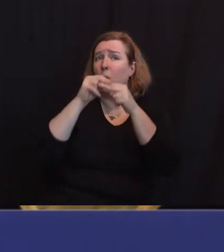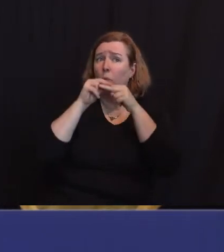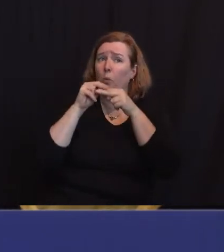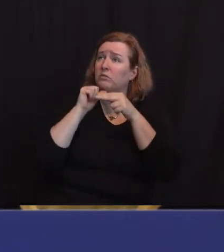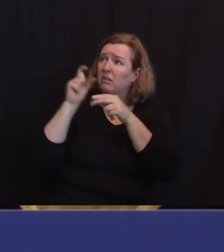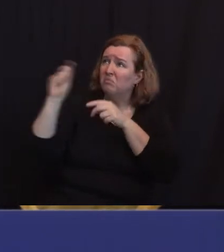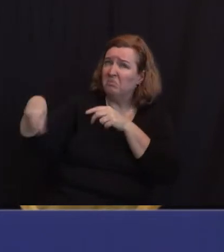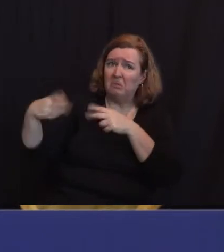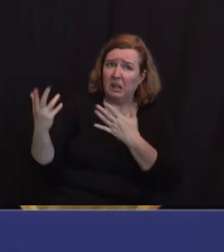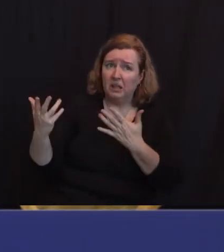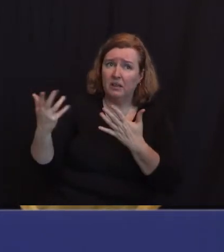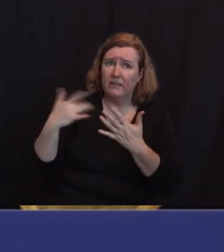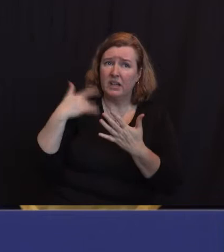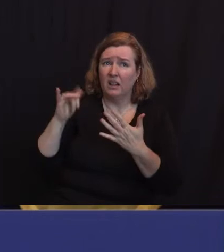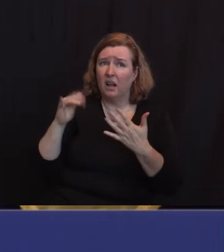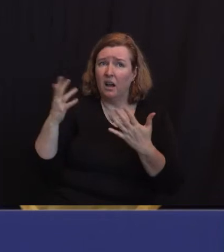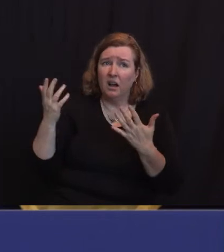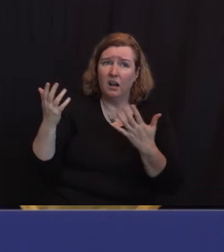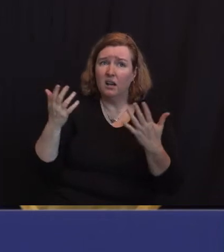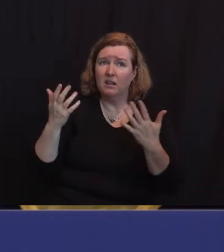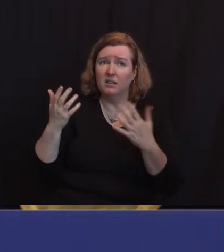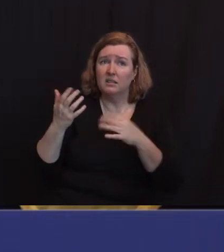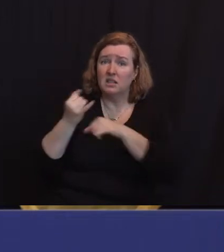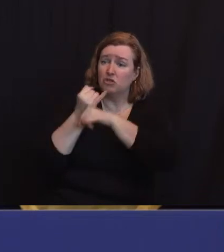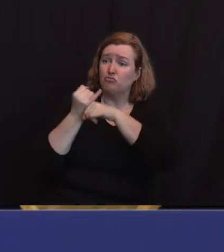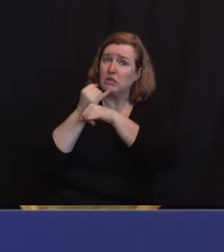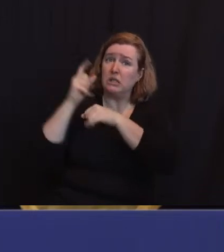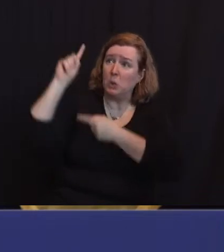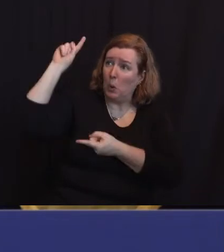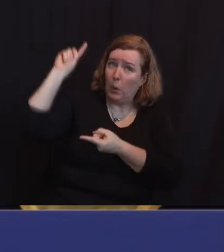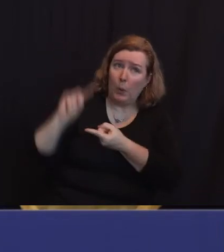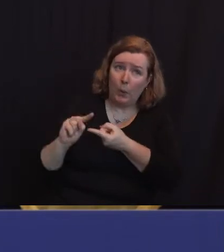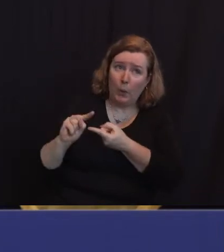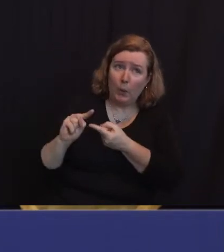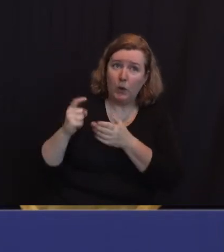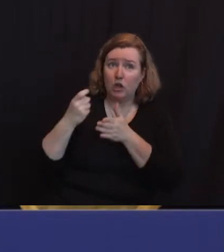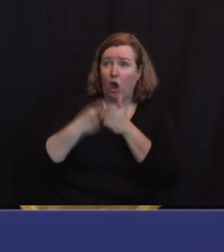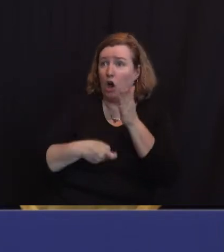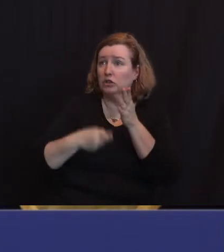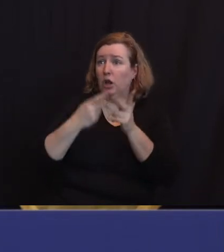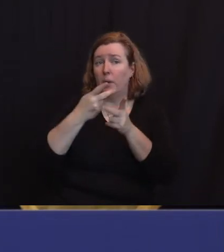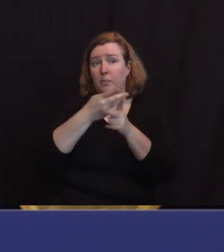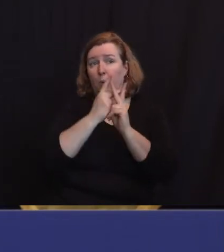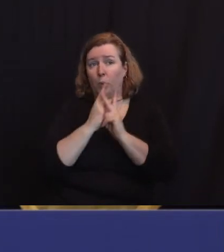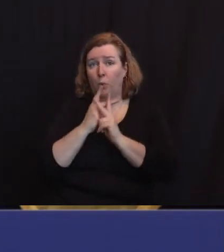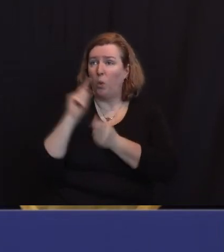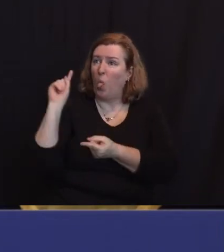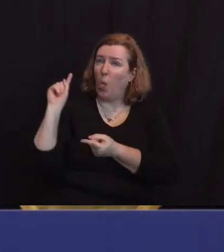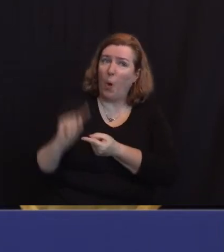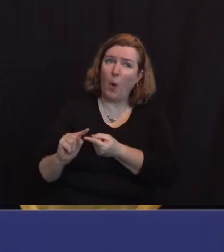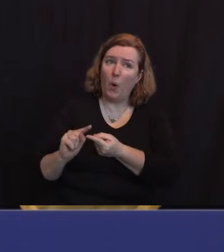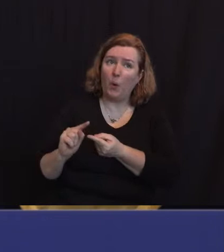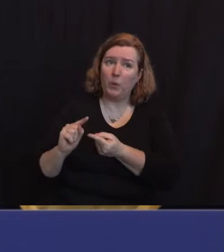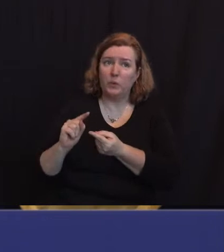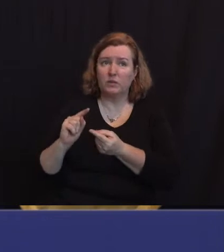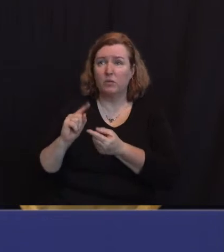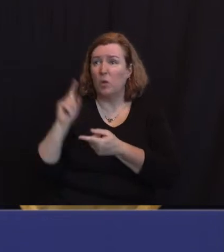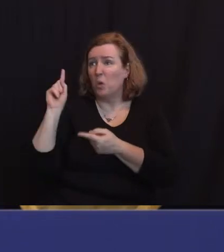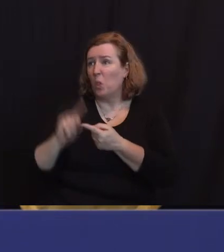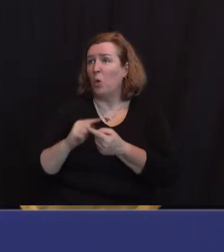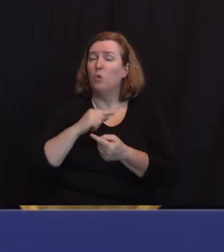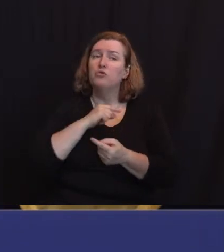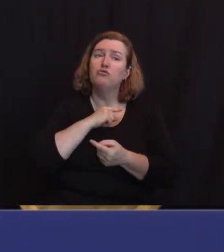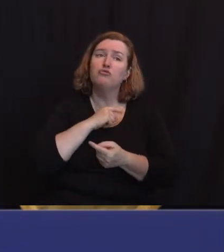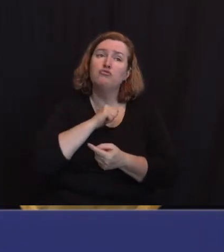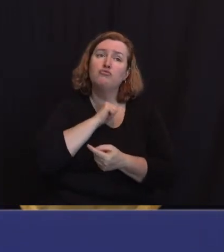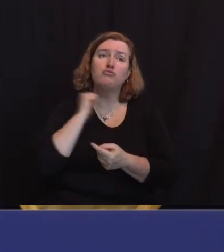borrowing was low enough that the risk is minimal, or that the potential benefits outweigh the risk? There's major concerns from LOS and